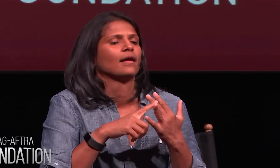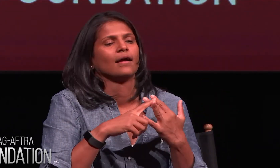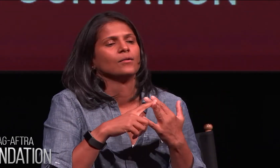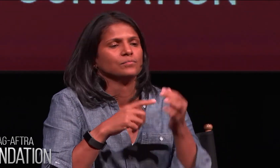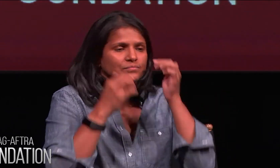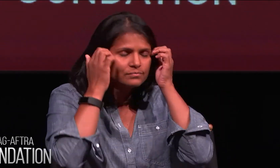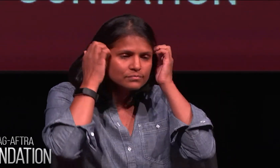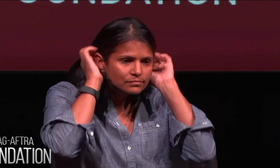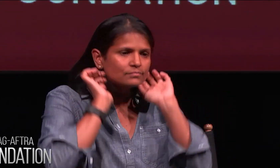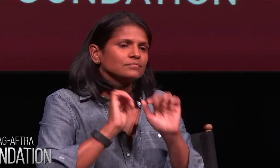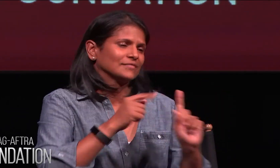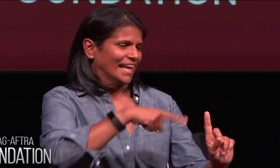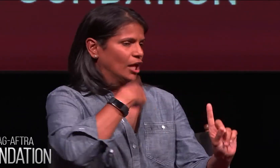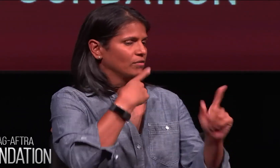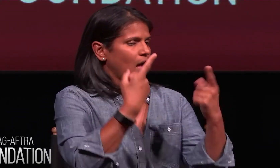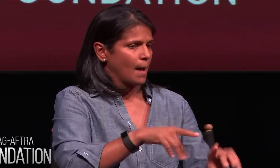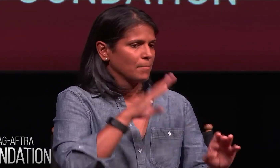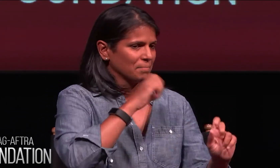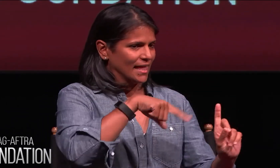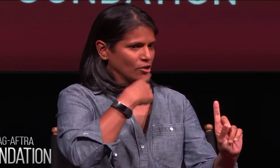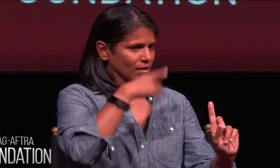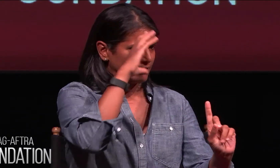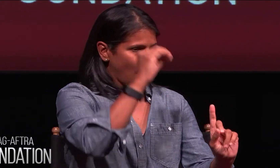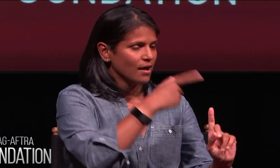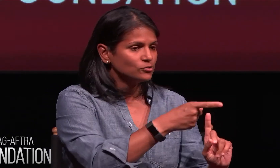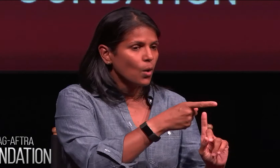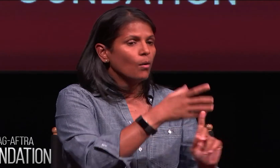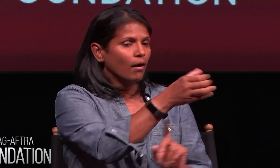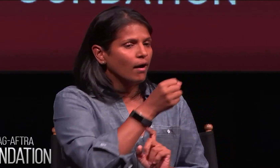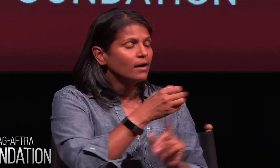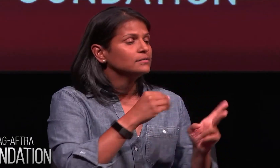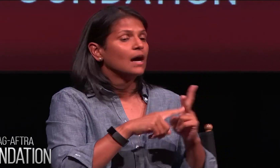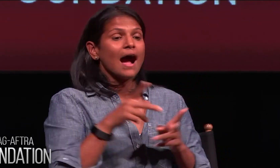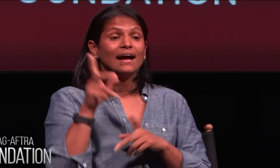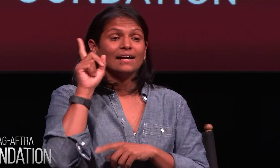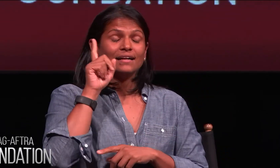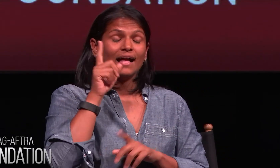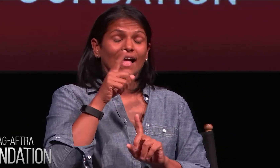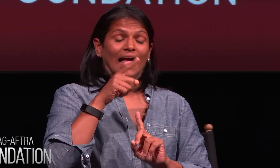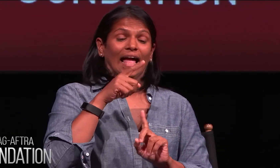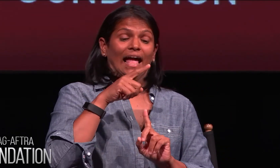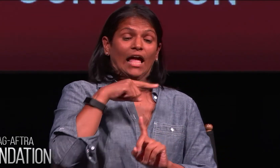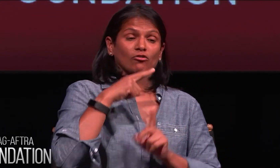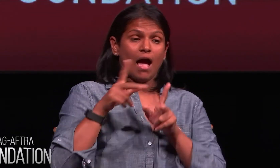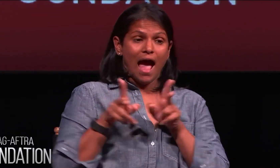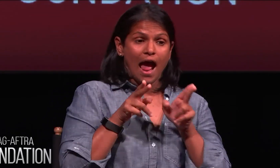So we reached out to a DP who happened to not be deaf, he was hearing.